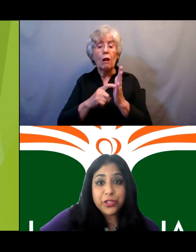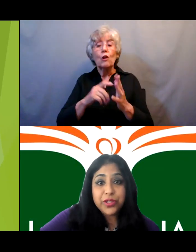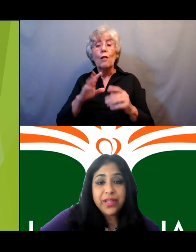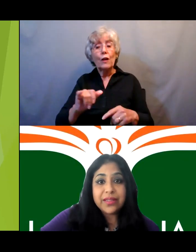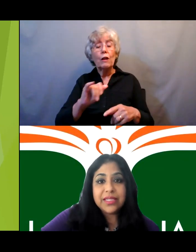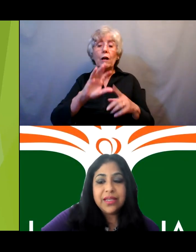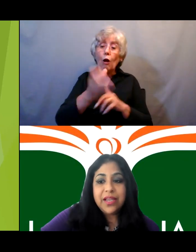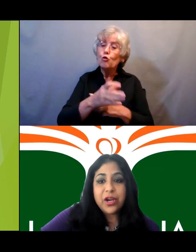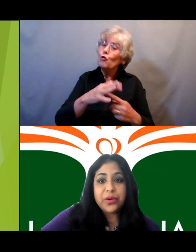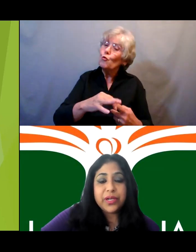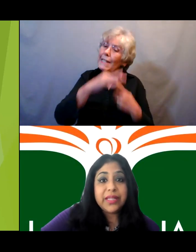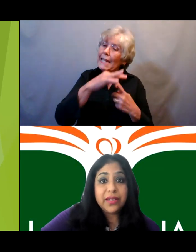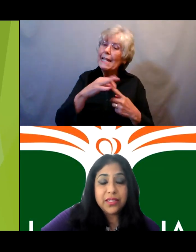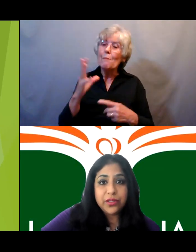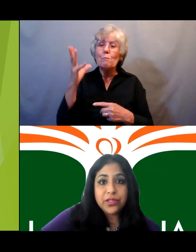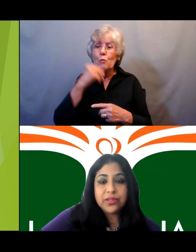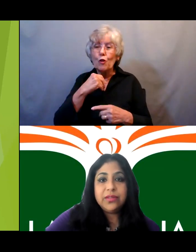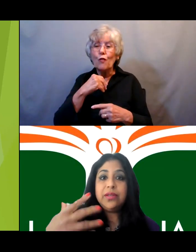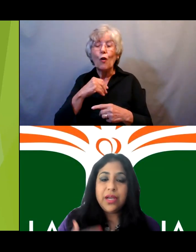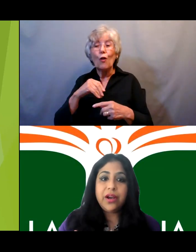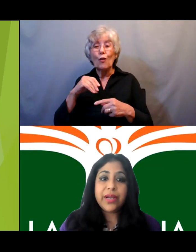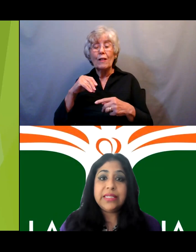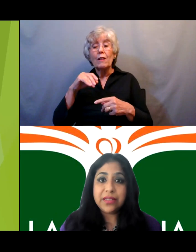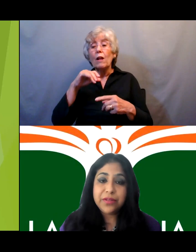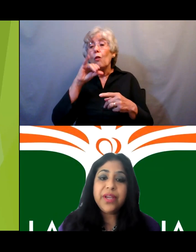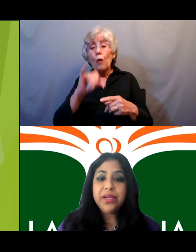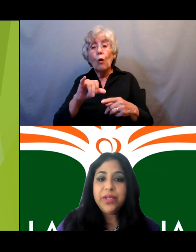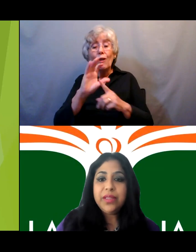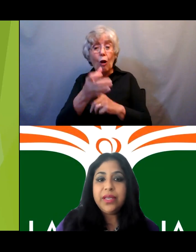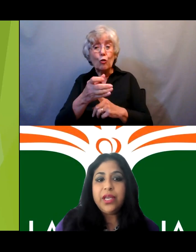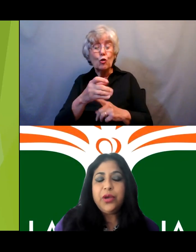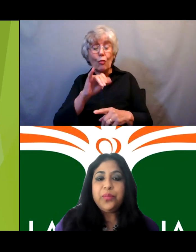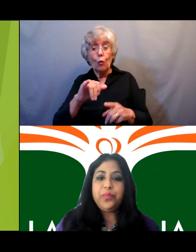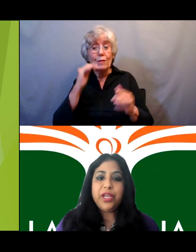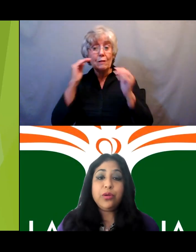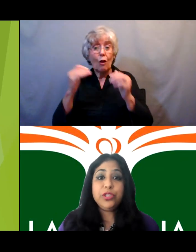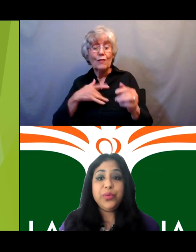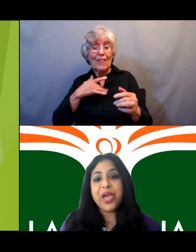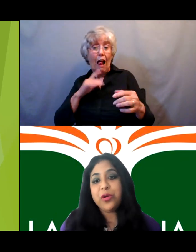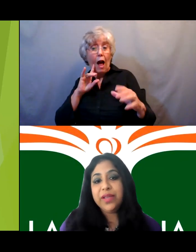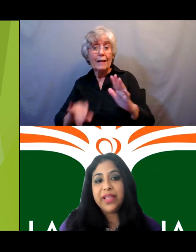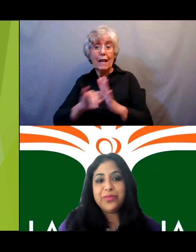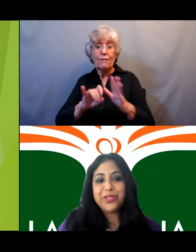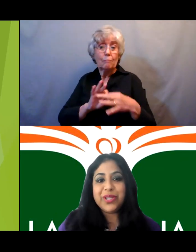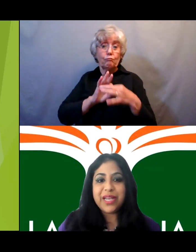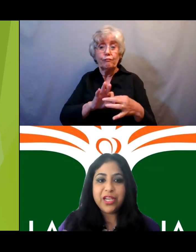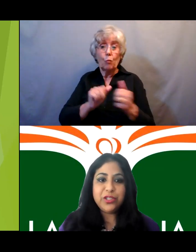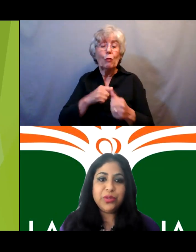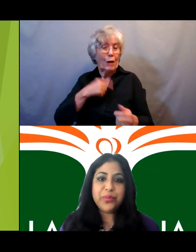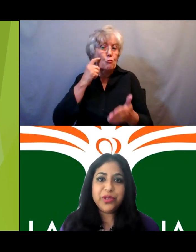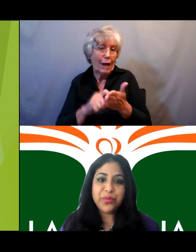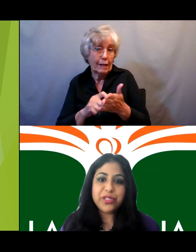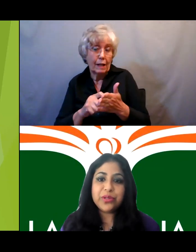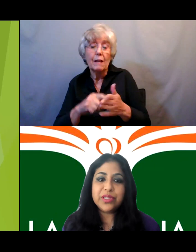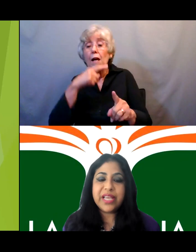the culture that our client adults are identifying with, but also empowering them to connect